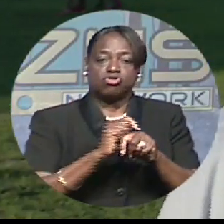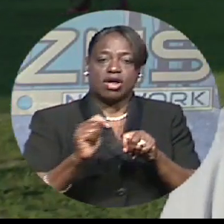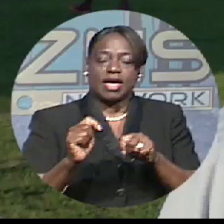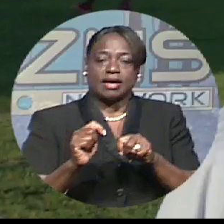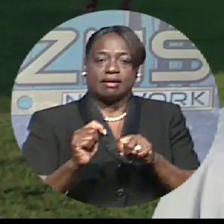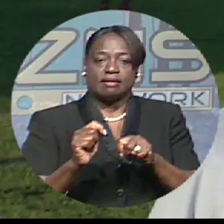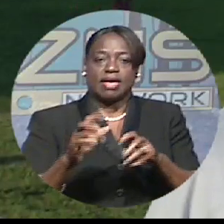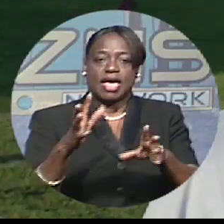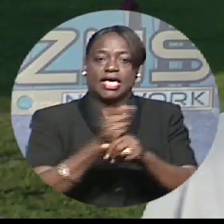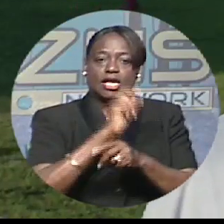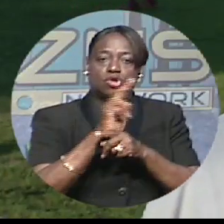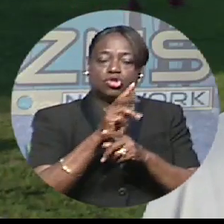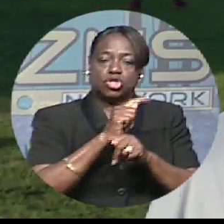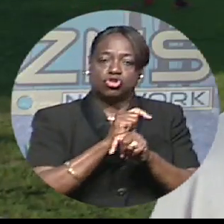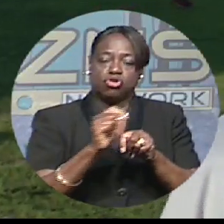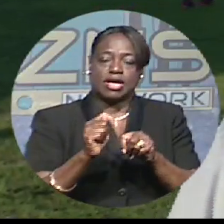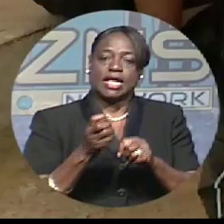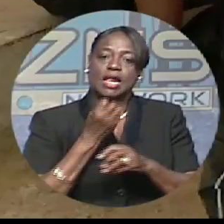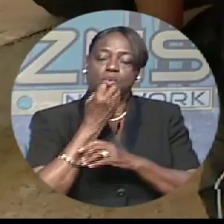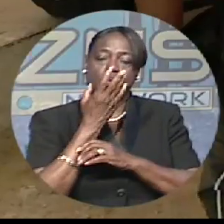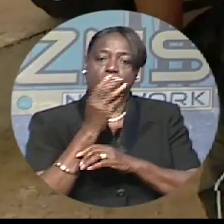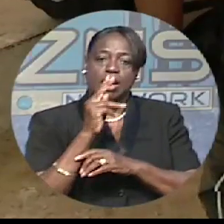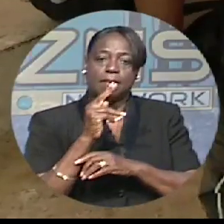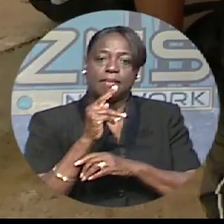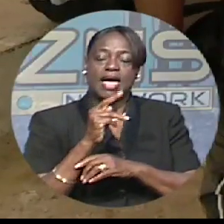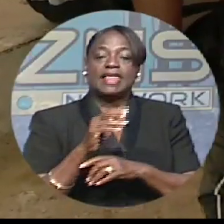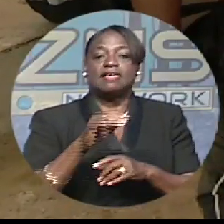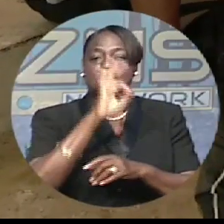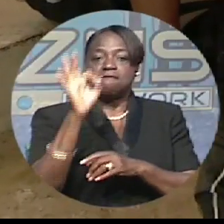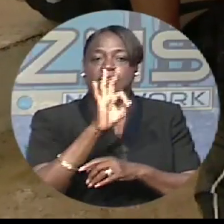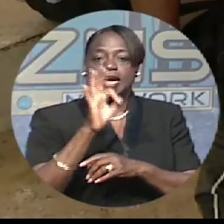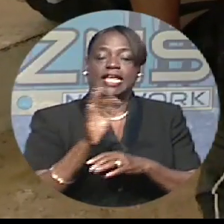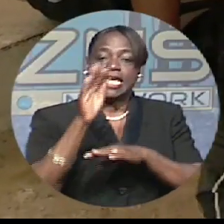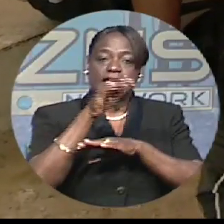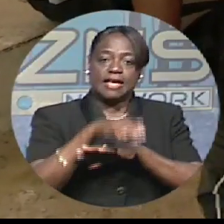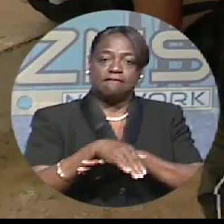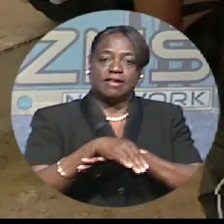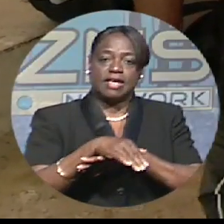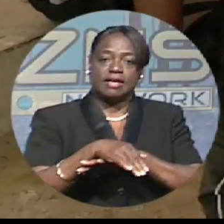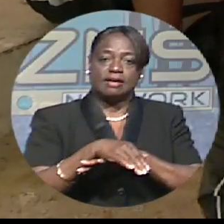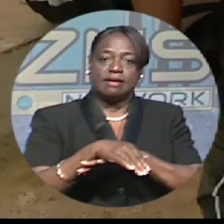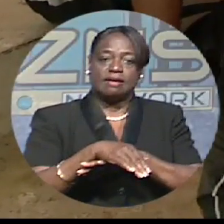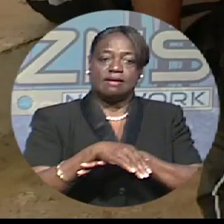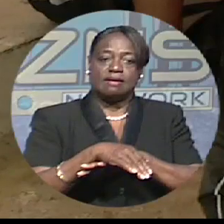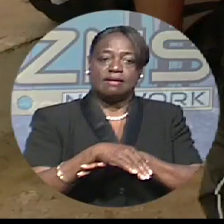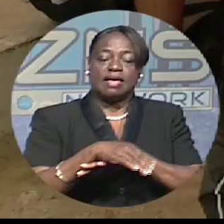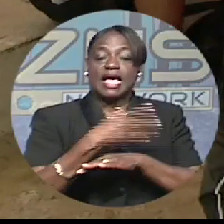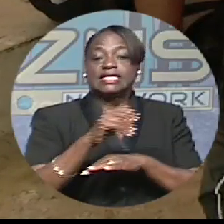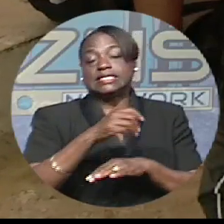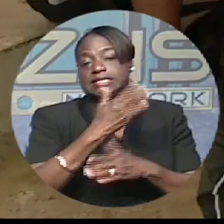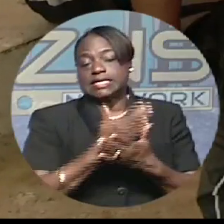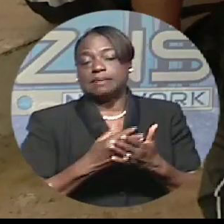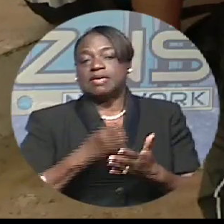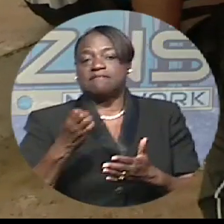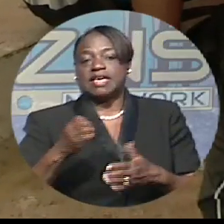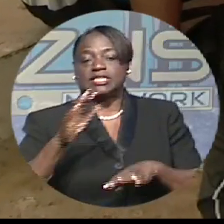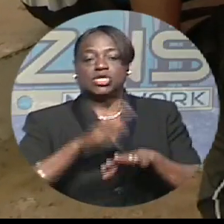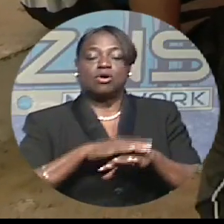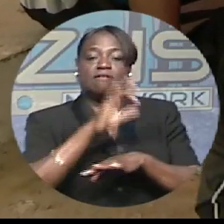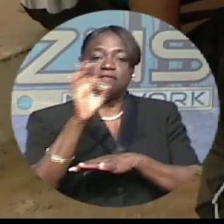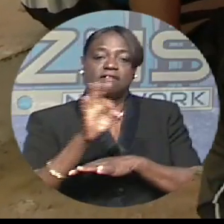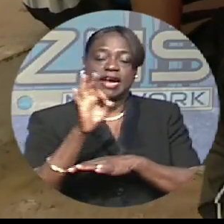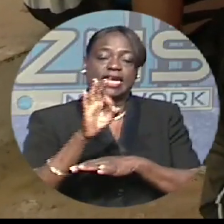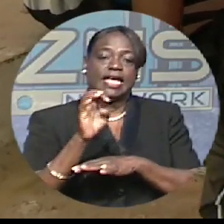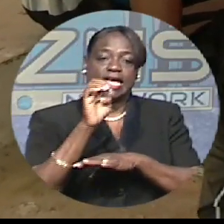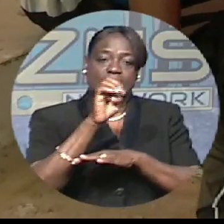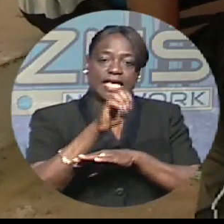else. And then there's opening ceremonies Friday evening, and there's also a few events on Friday evening, so our kids will start seeing